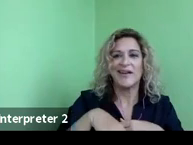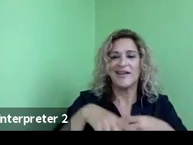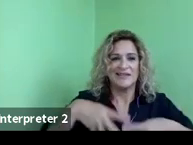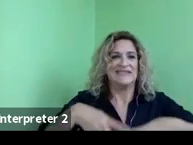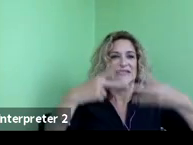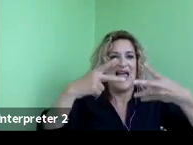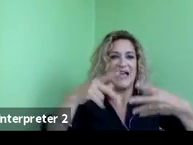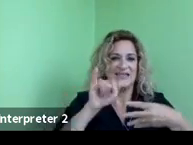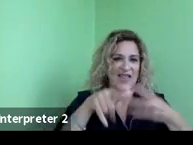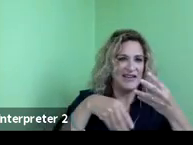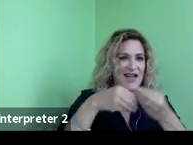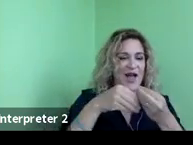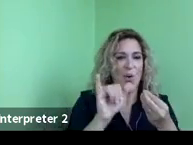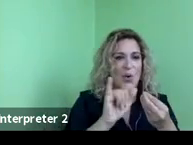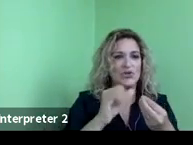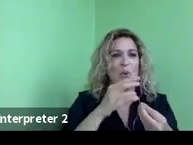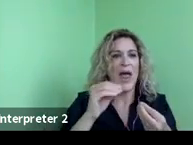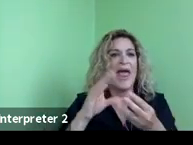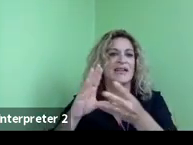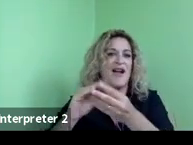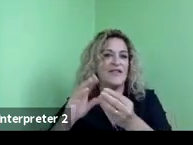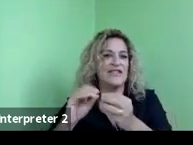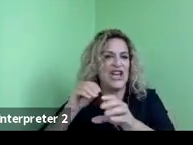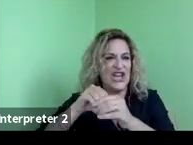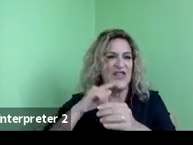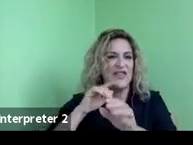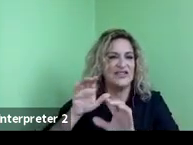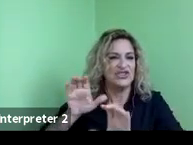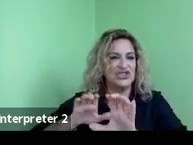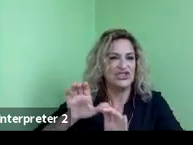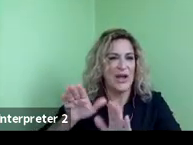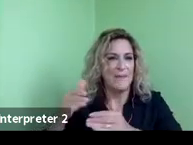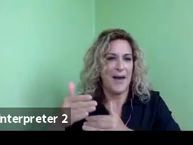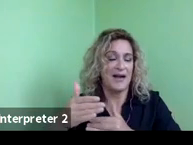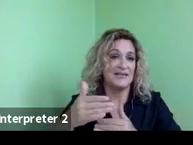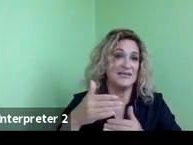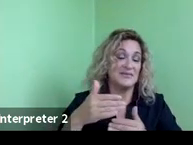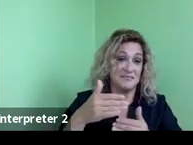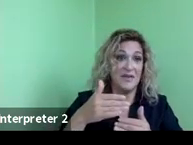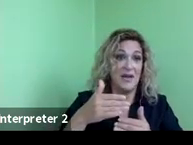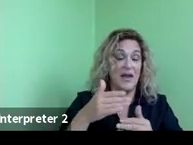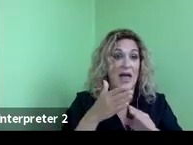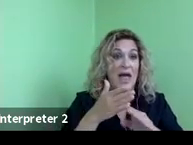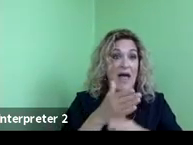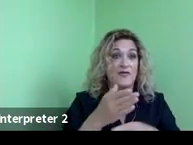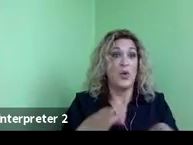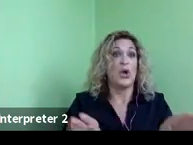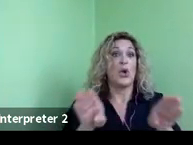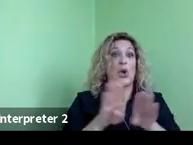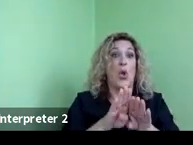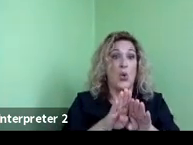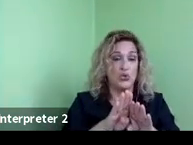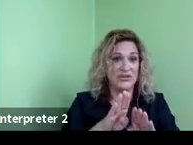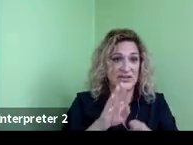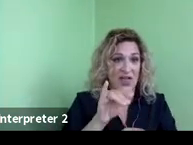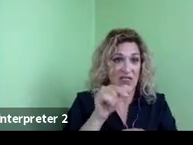shared in the chat box. So thank you again, and I hope if you can take just a few moments after we close the webinar to take a brief survey,